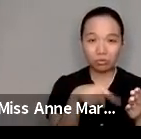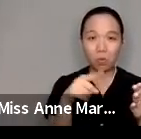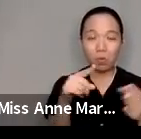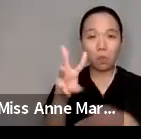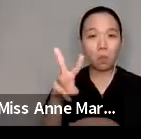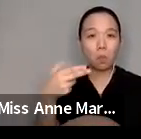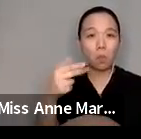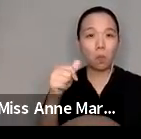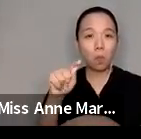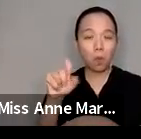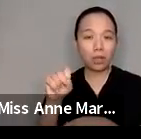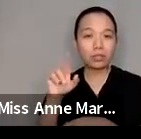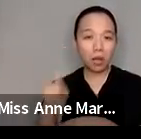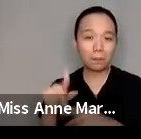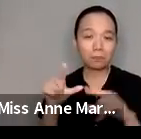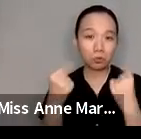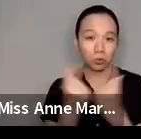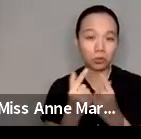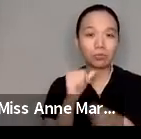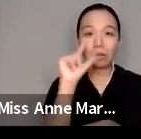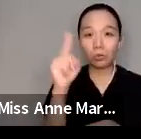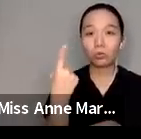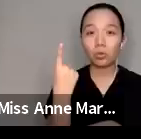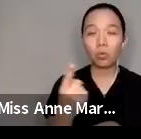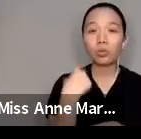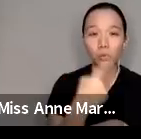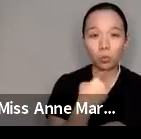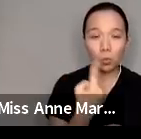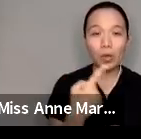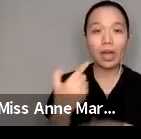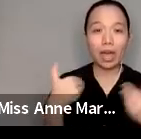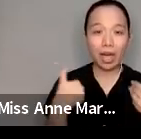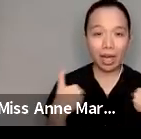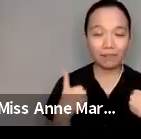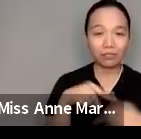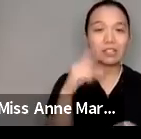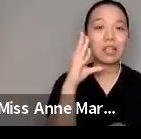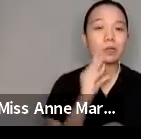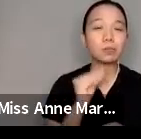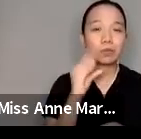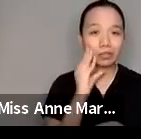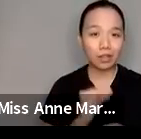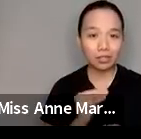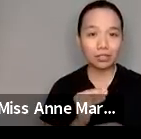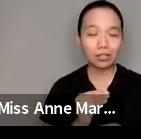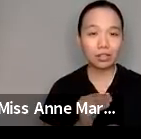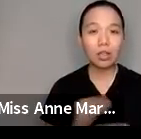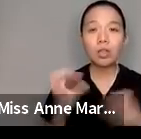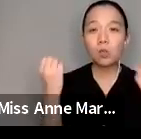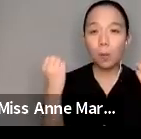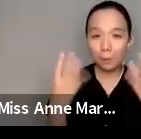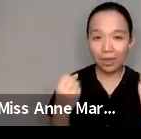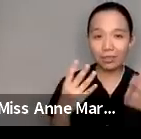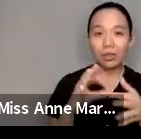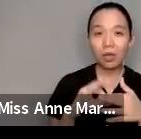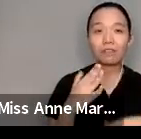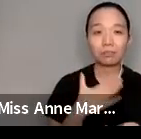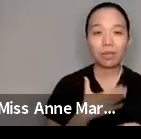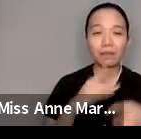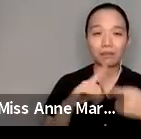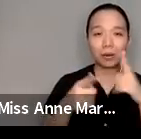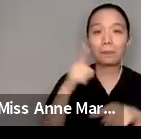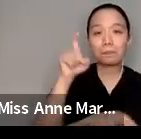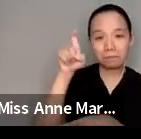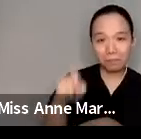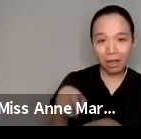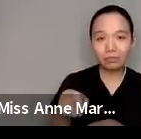I was not the only one who had this experience. So many of my friends must to